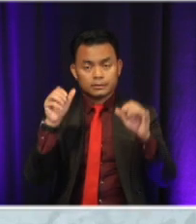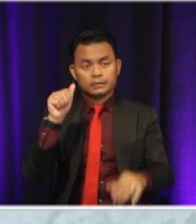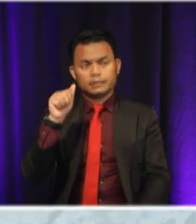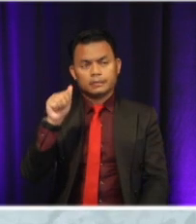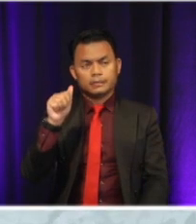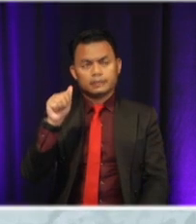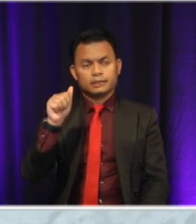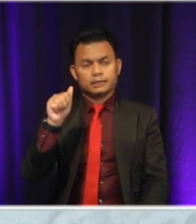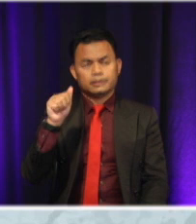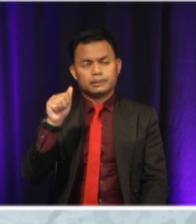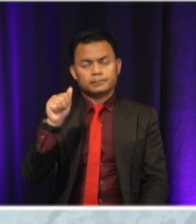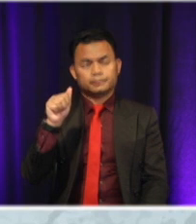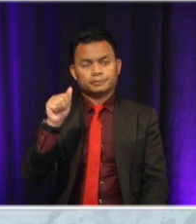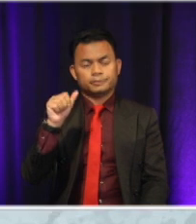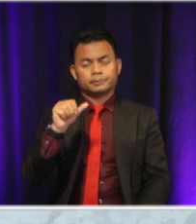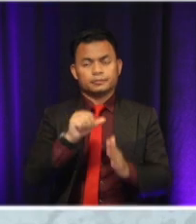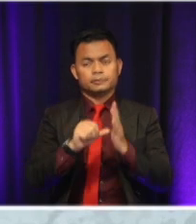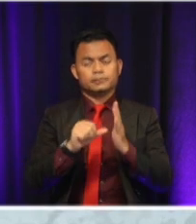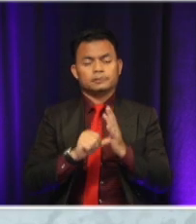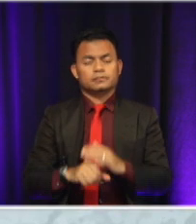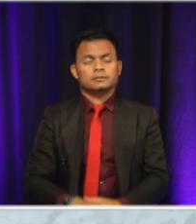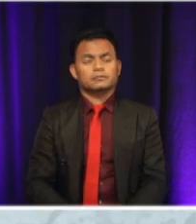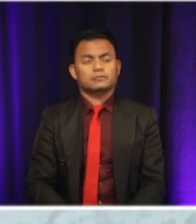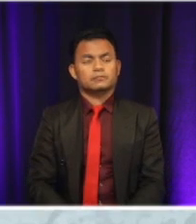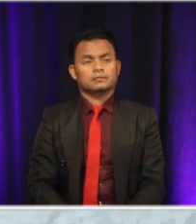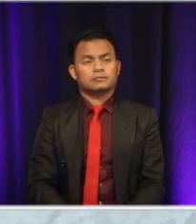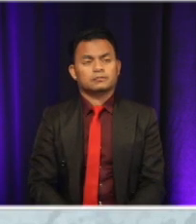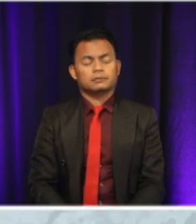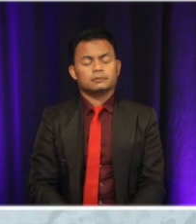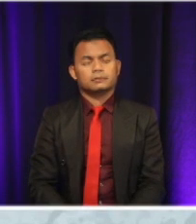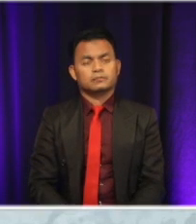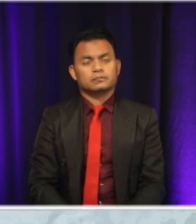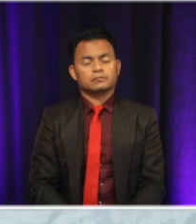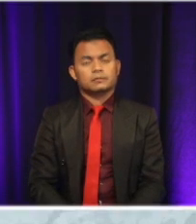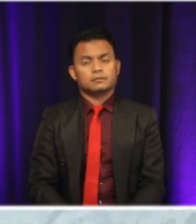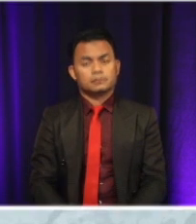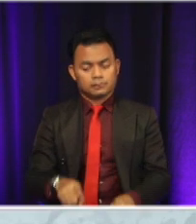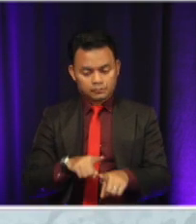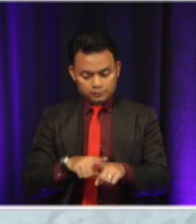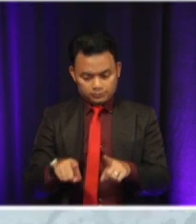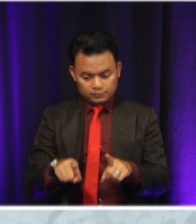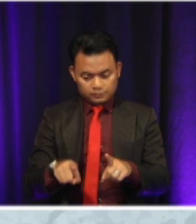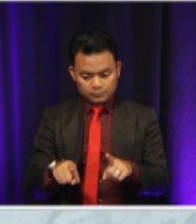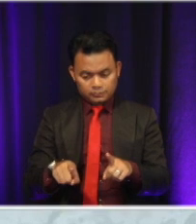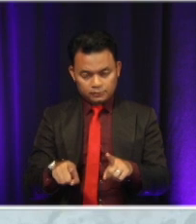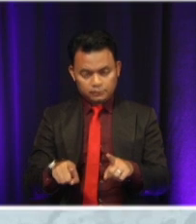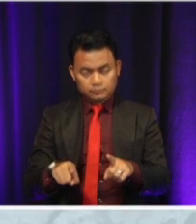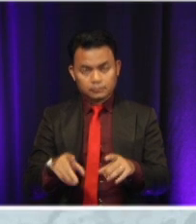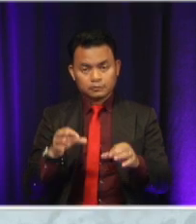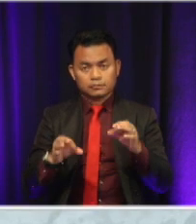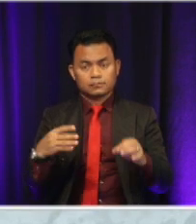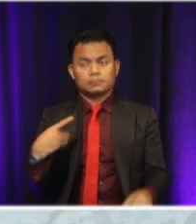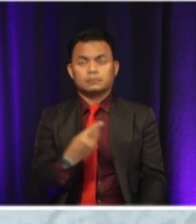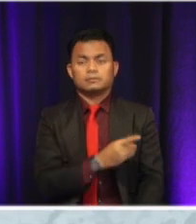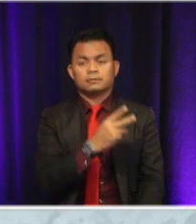analyze the passage thoroughly. Likewise, if you look at the B questions given, all